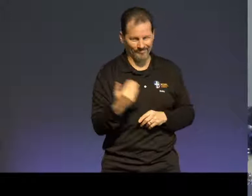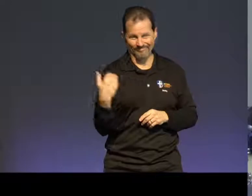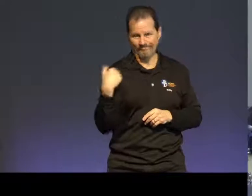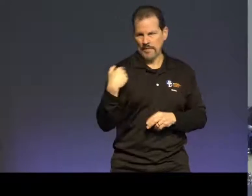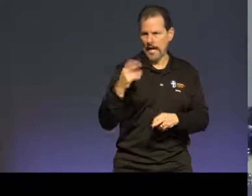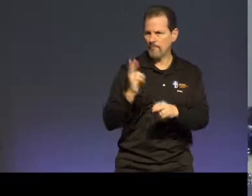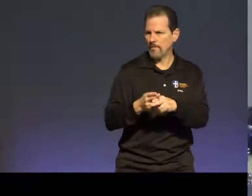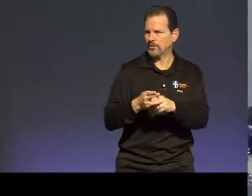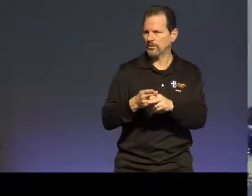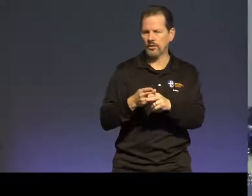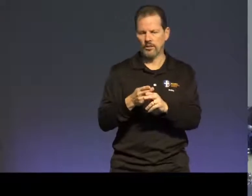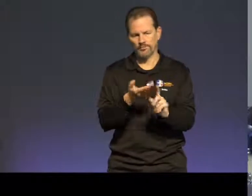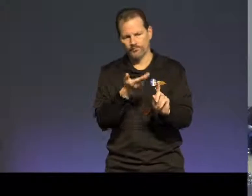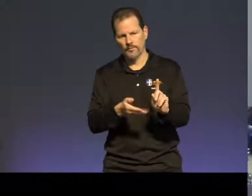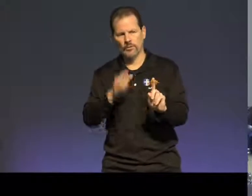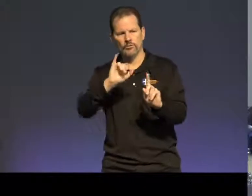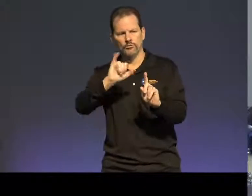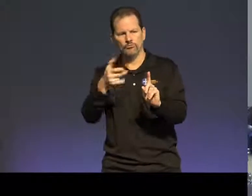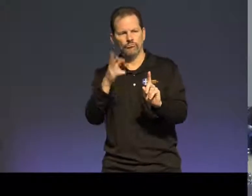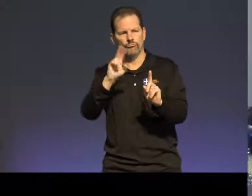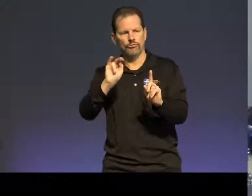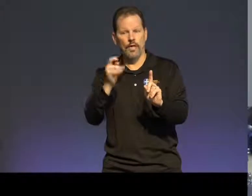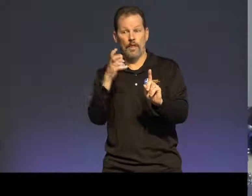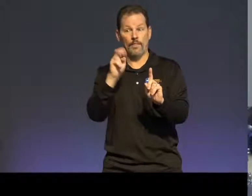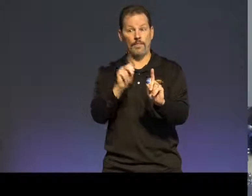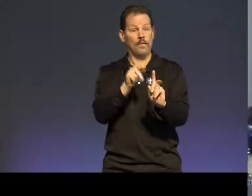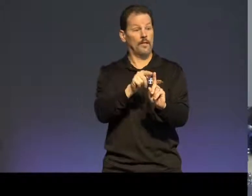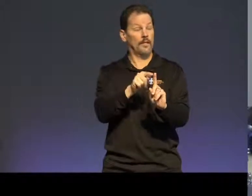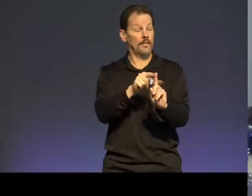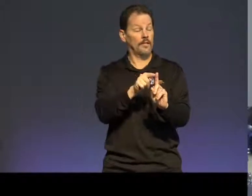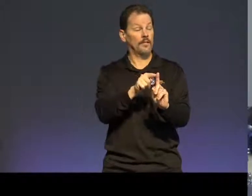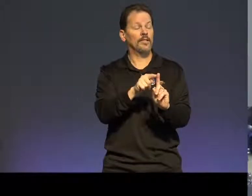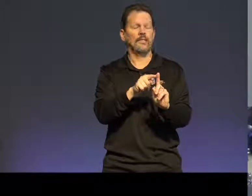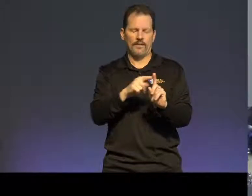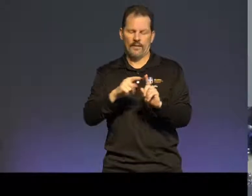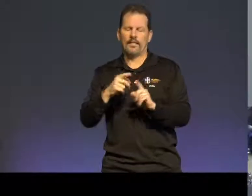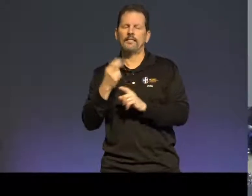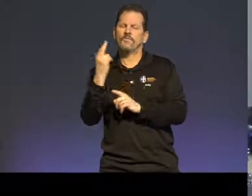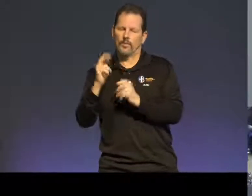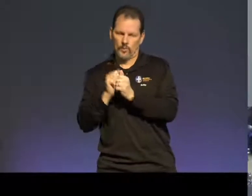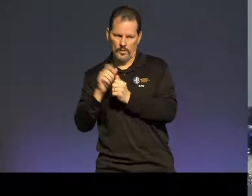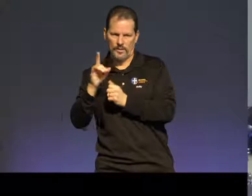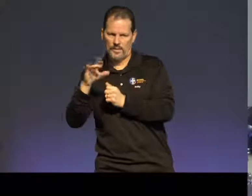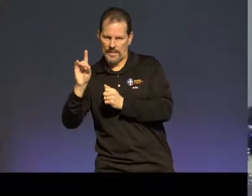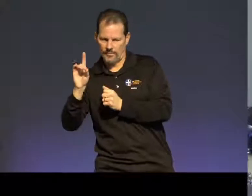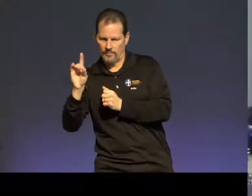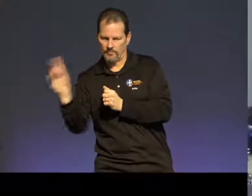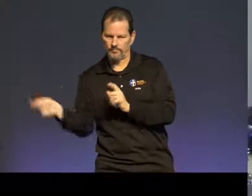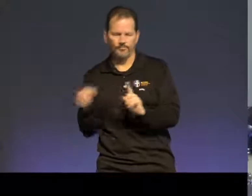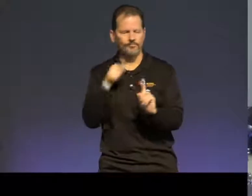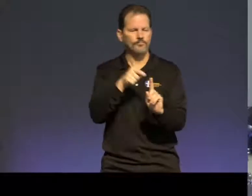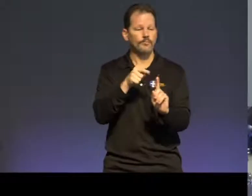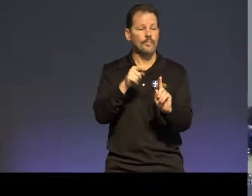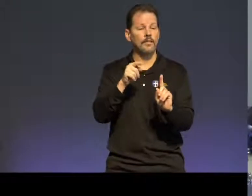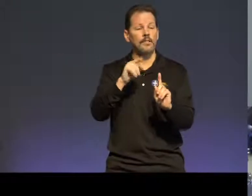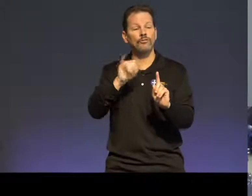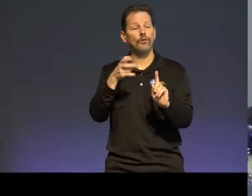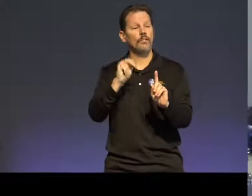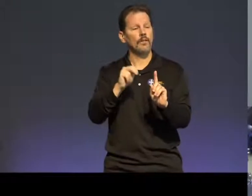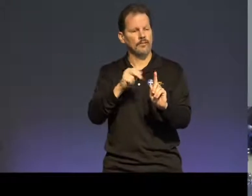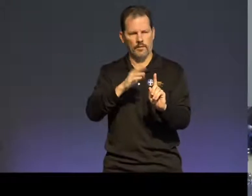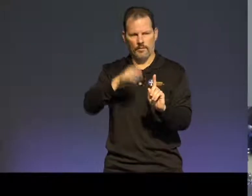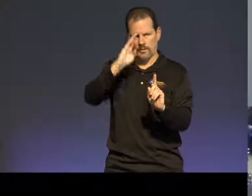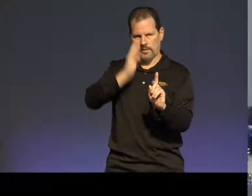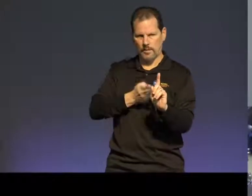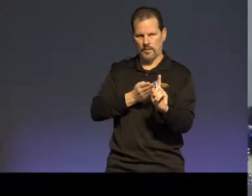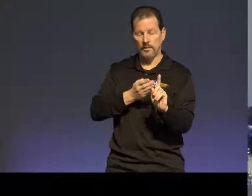may remember him as being one of the best friends of David and David's kingship, but recognize something. The kingly line